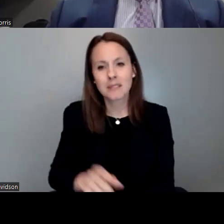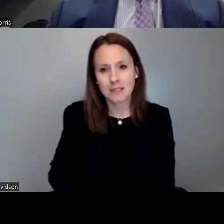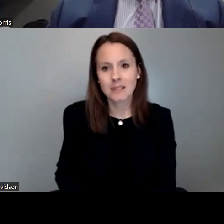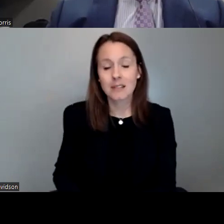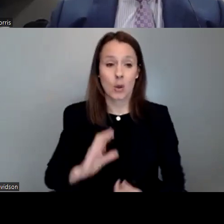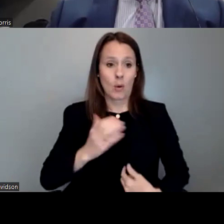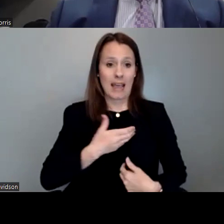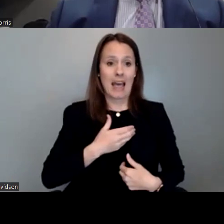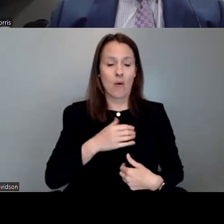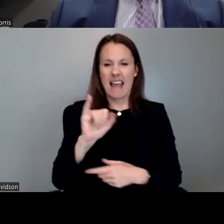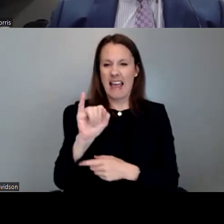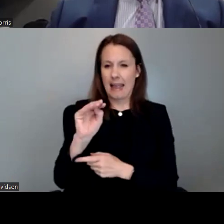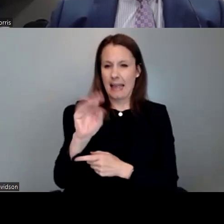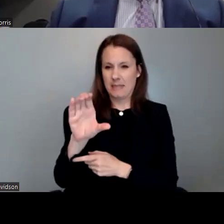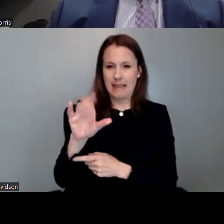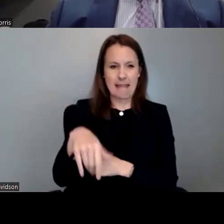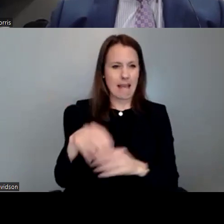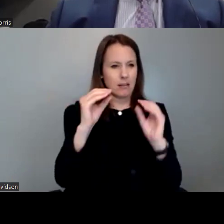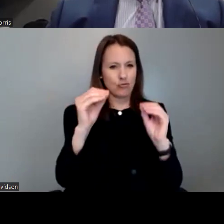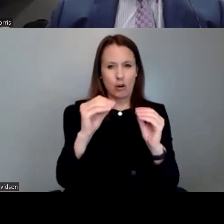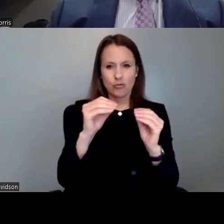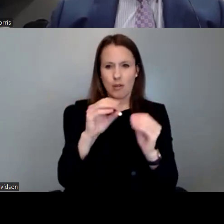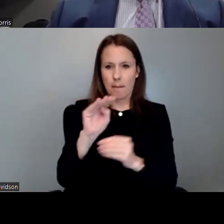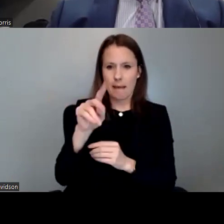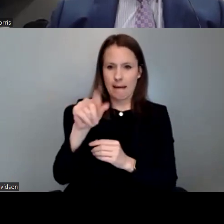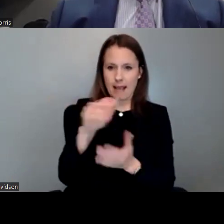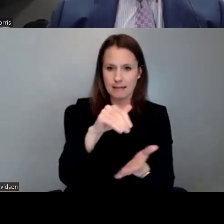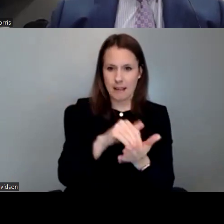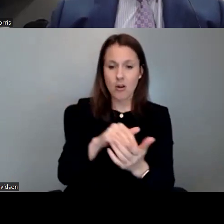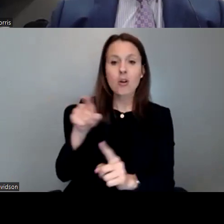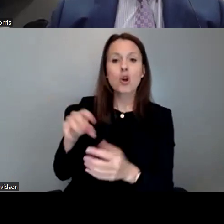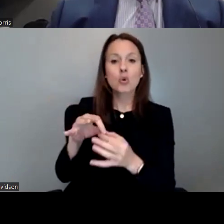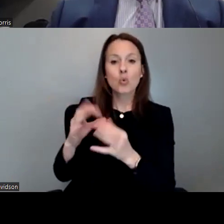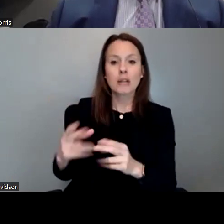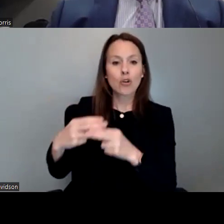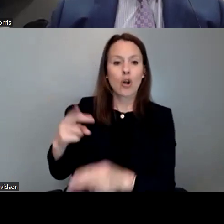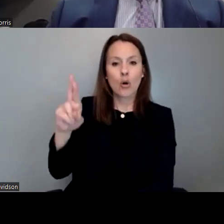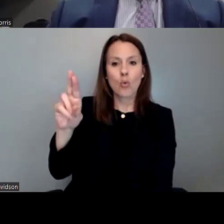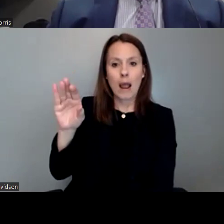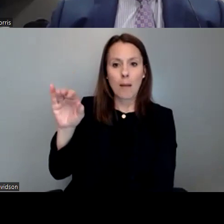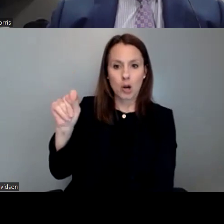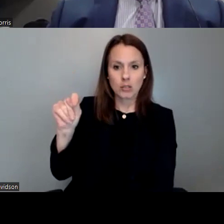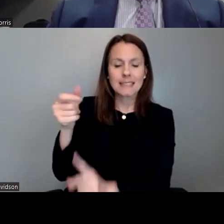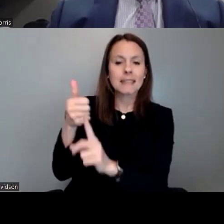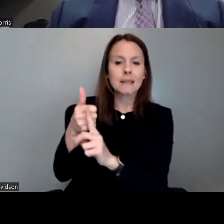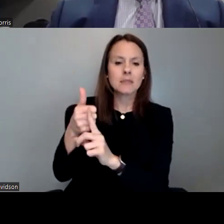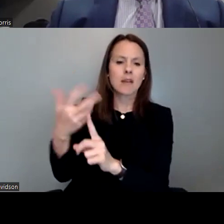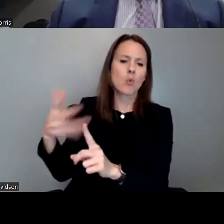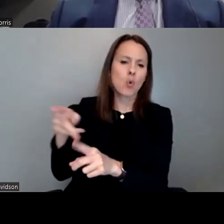Instructional Media Center coordinator, Robert Beaton, he's a professionally licensed,